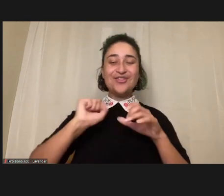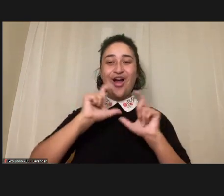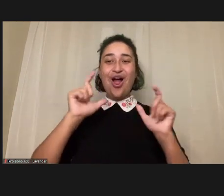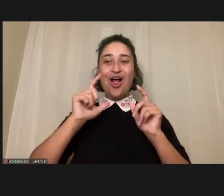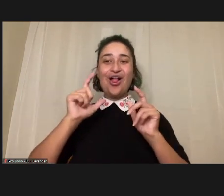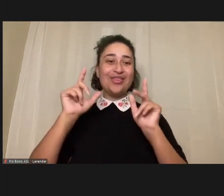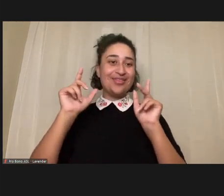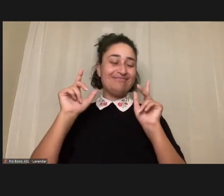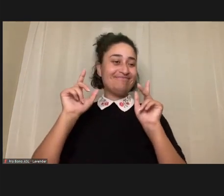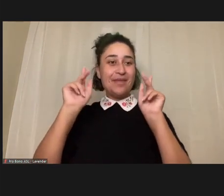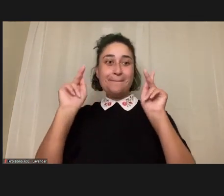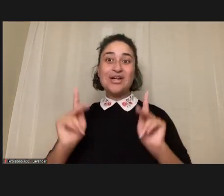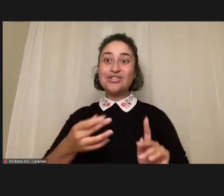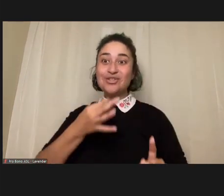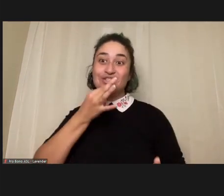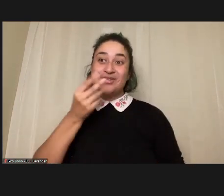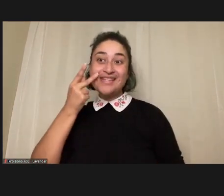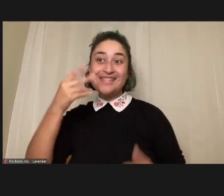see what's next for you all.